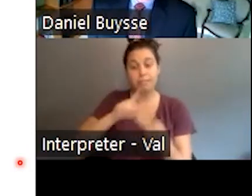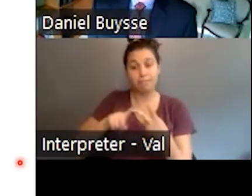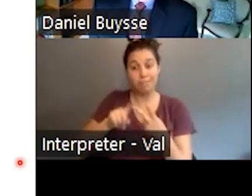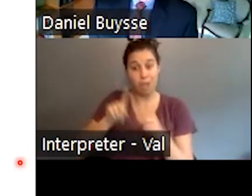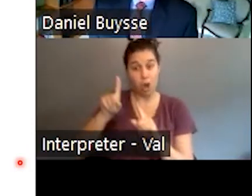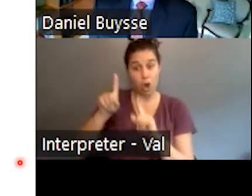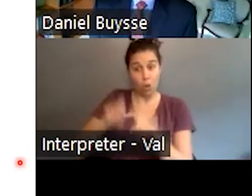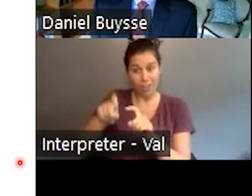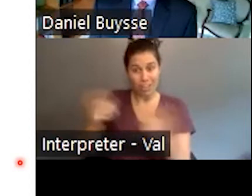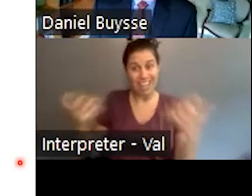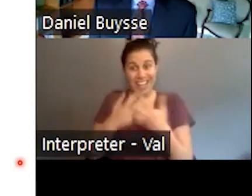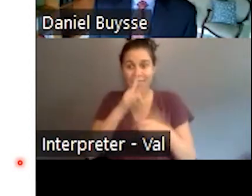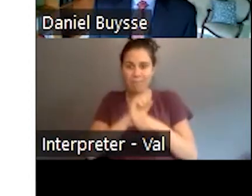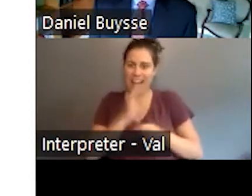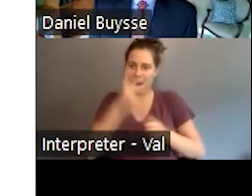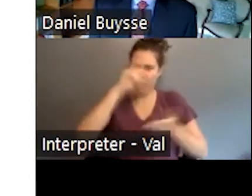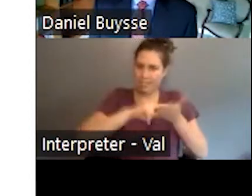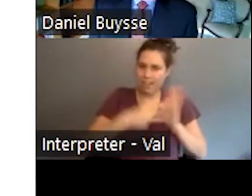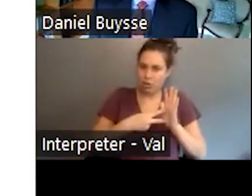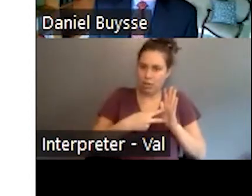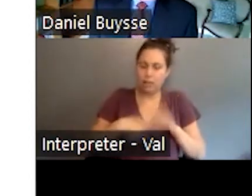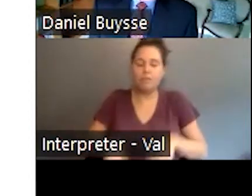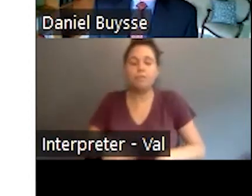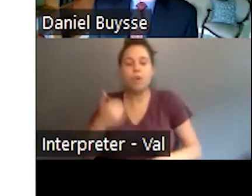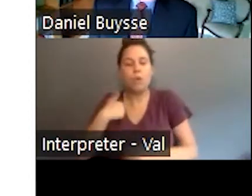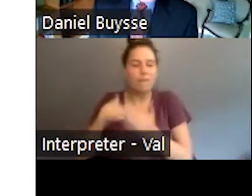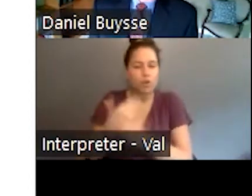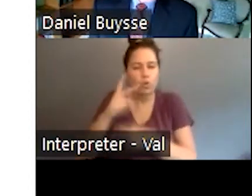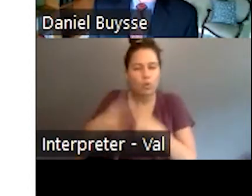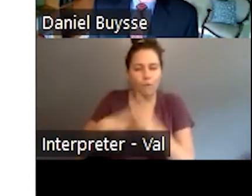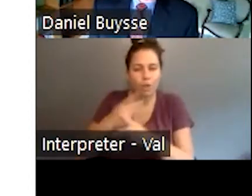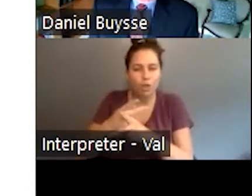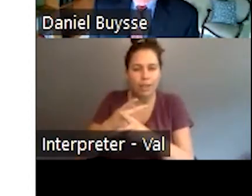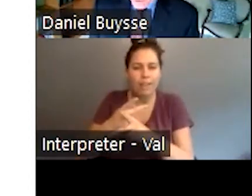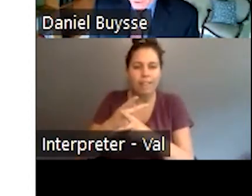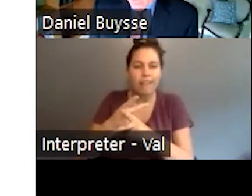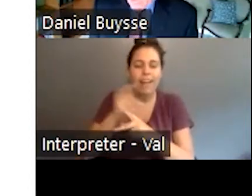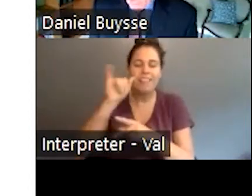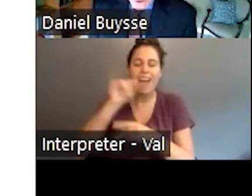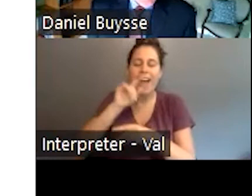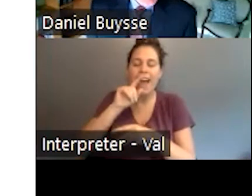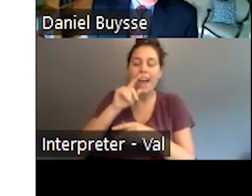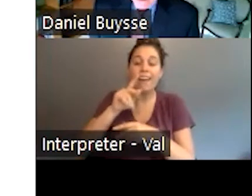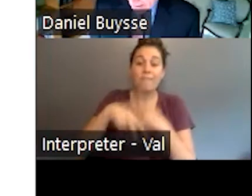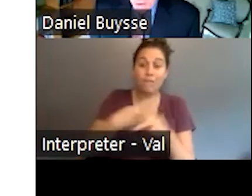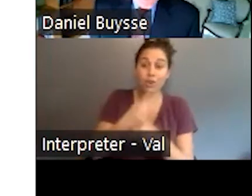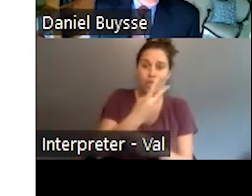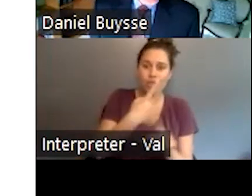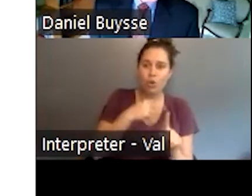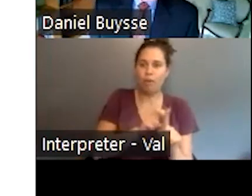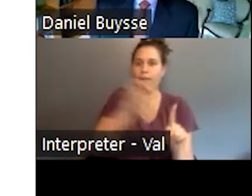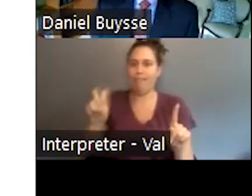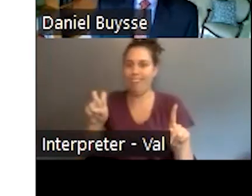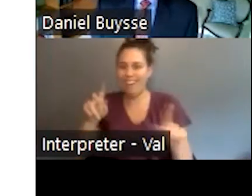intended concept. We have an updated version, which jumps over version 3 to version 4. And our